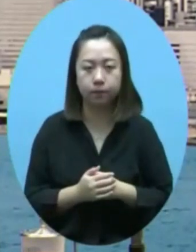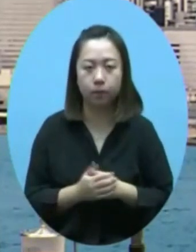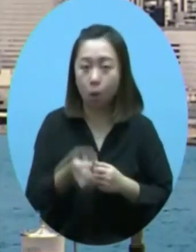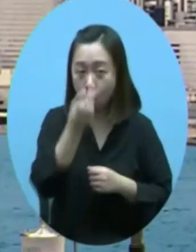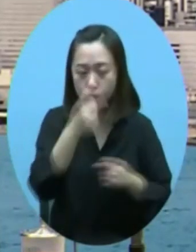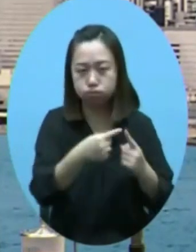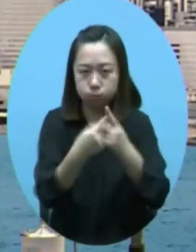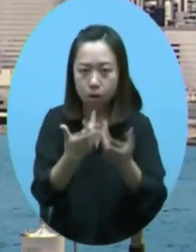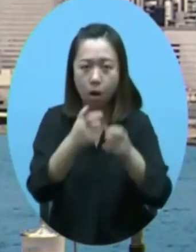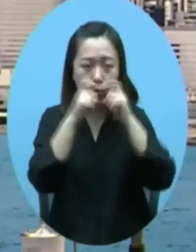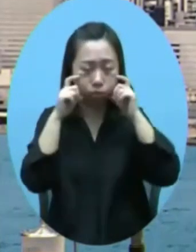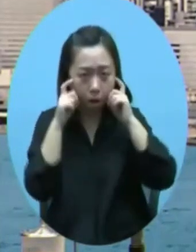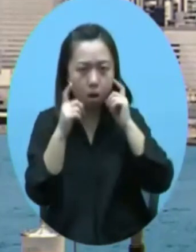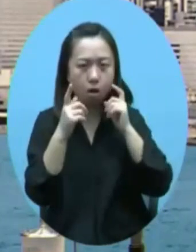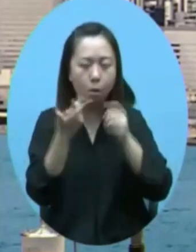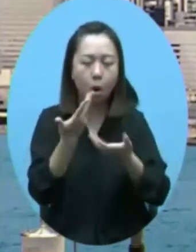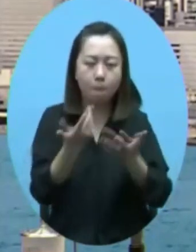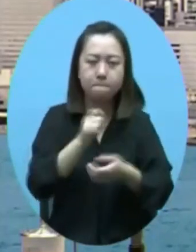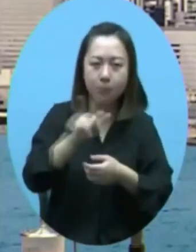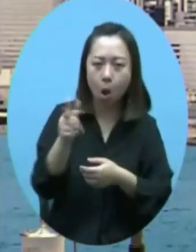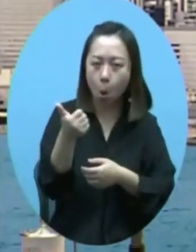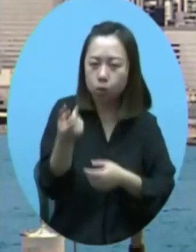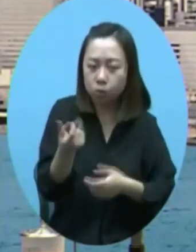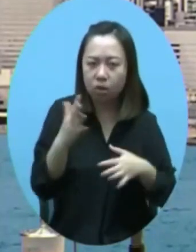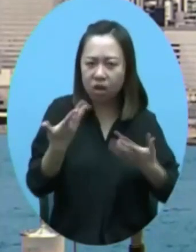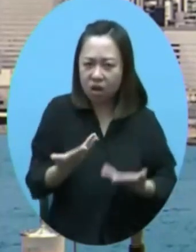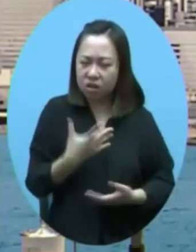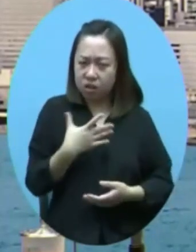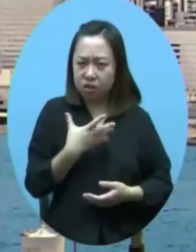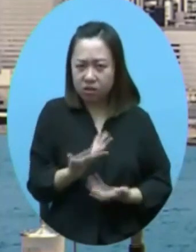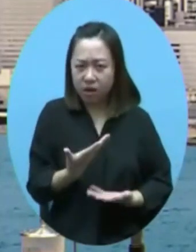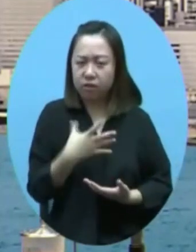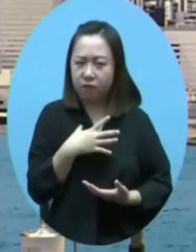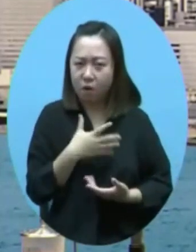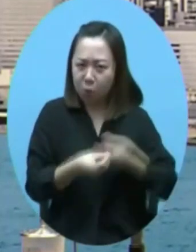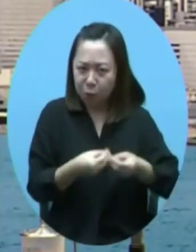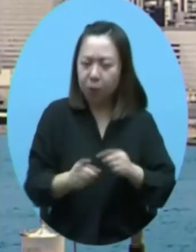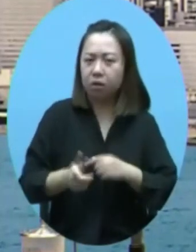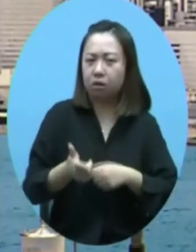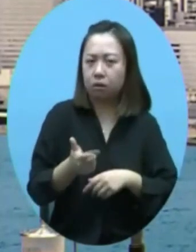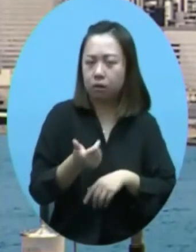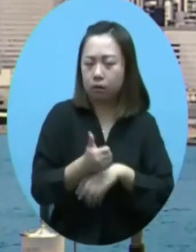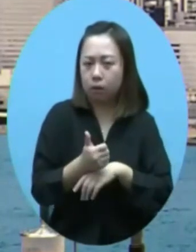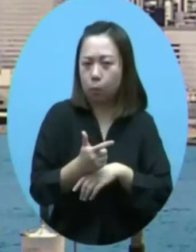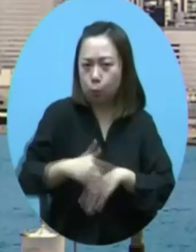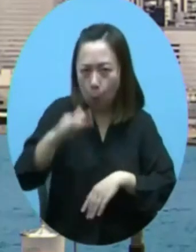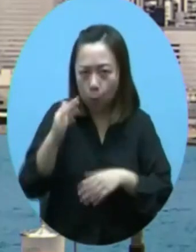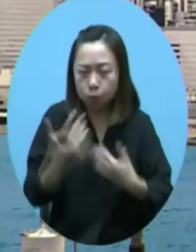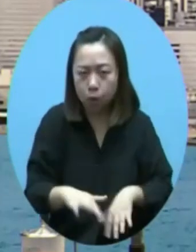exponential. Well, as we tend to wear masks, the situation may be better. It seems that it's quite a quick